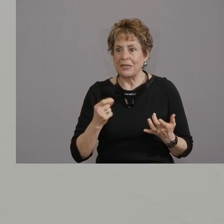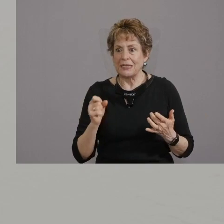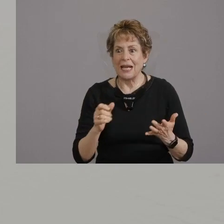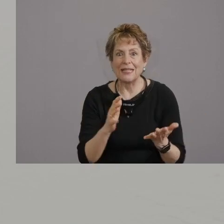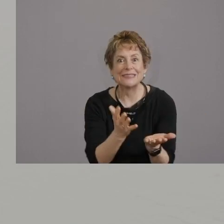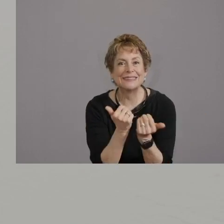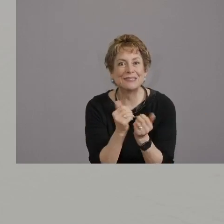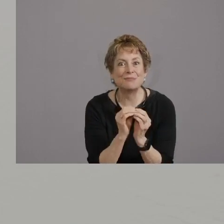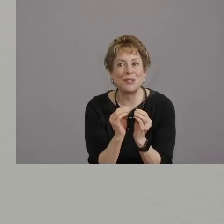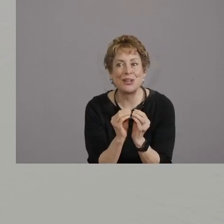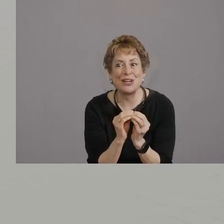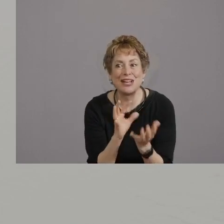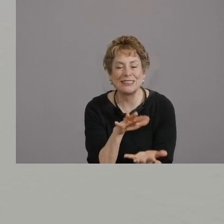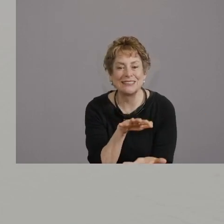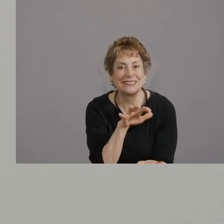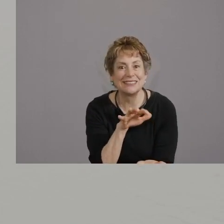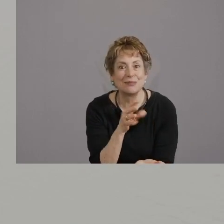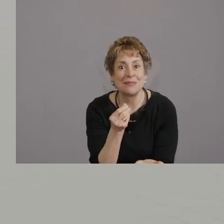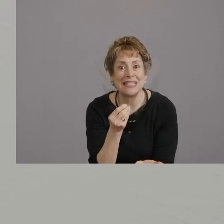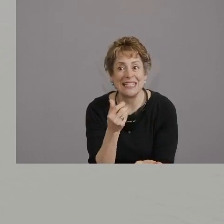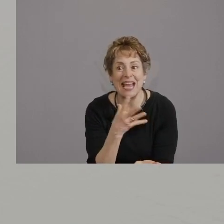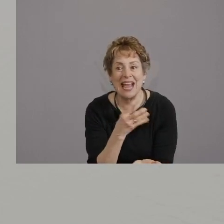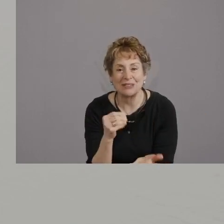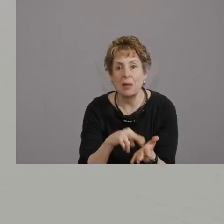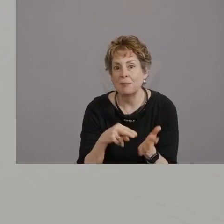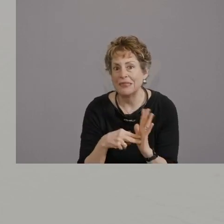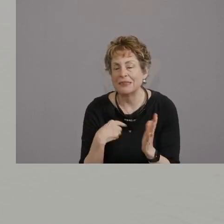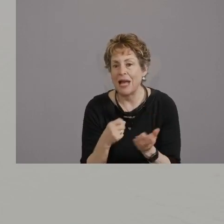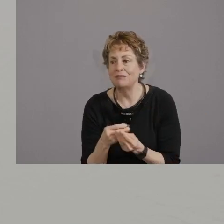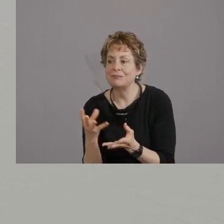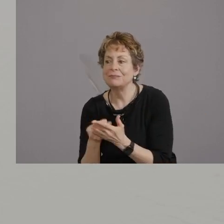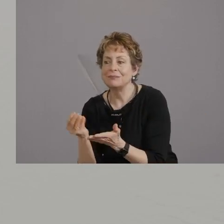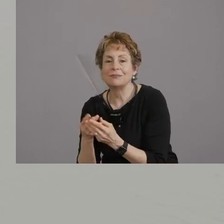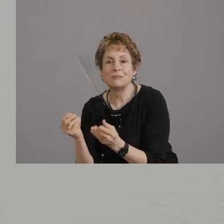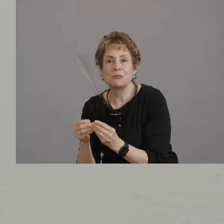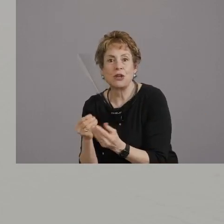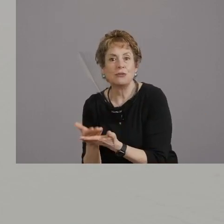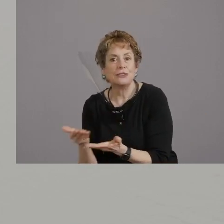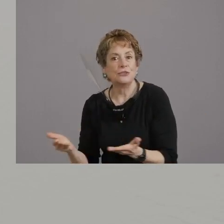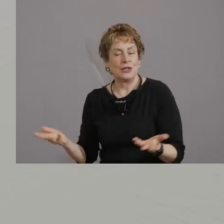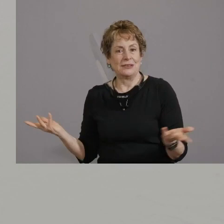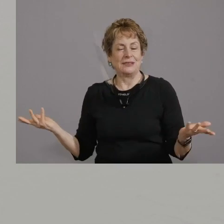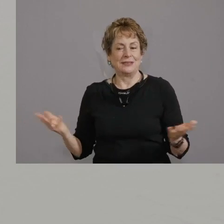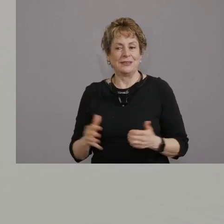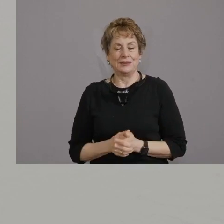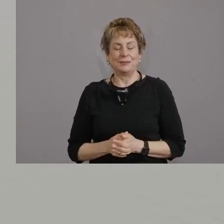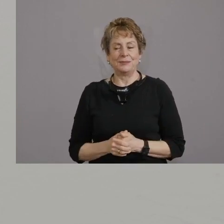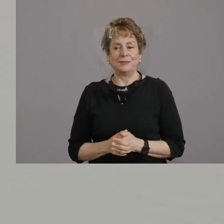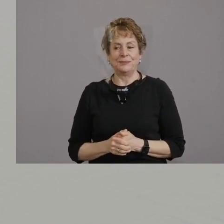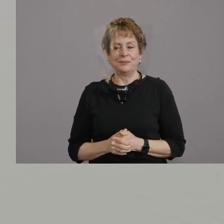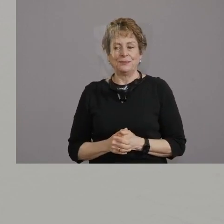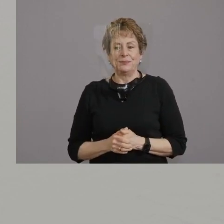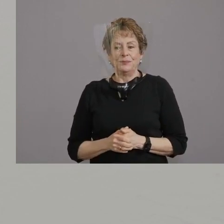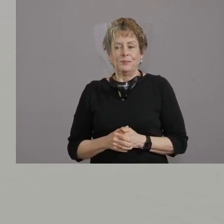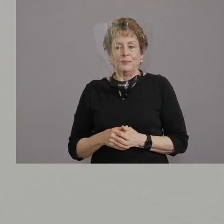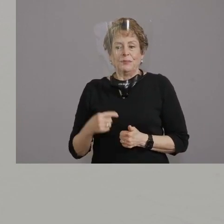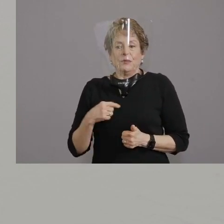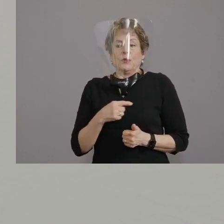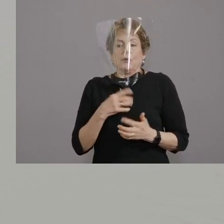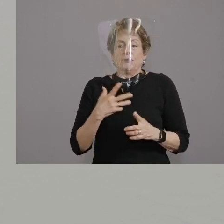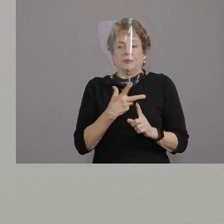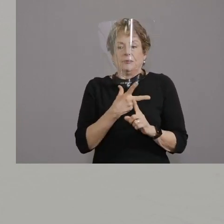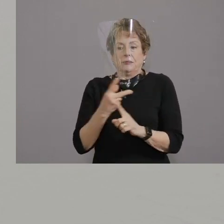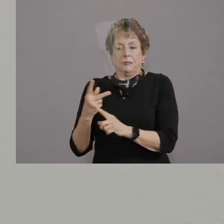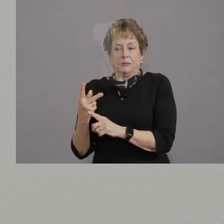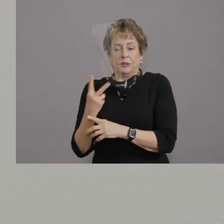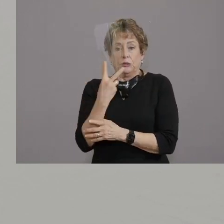additional resources. We would be probably looking at administering 2%. Arizona's population is